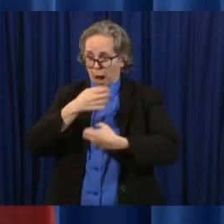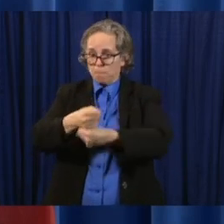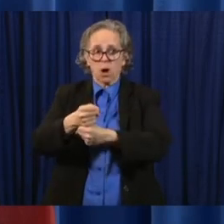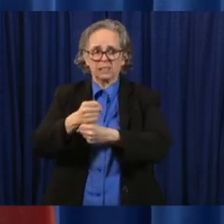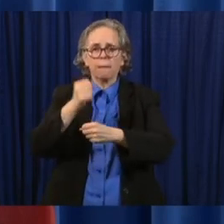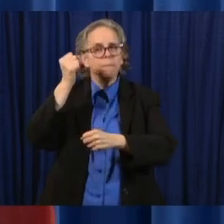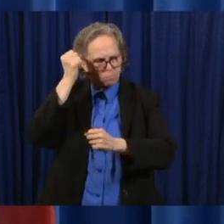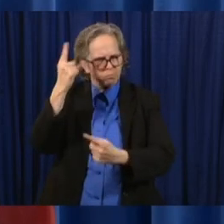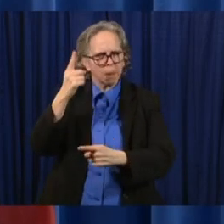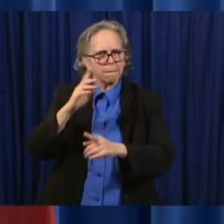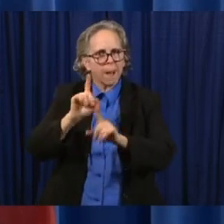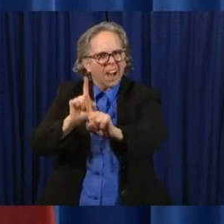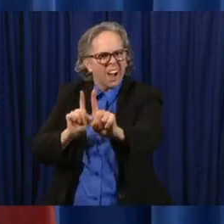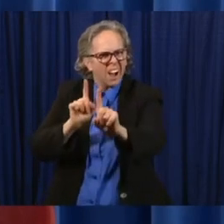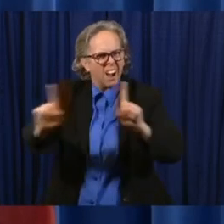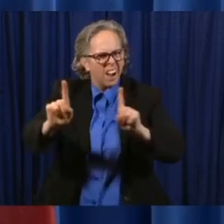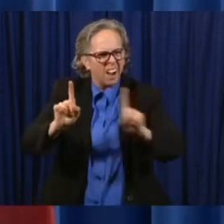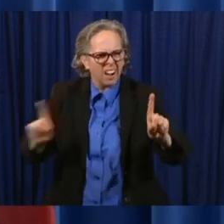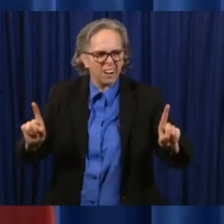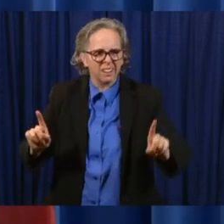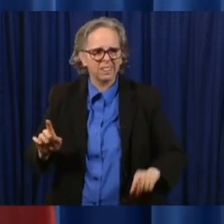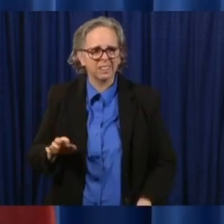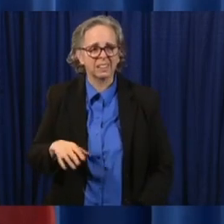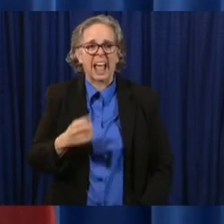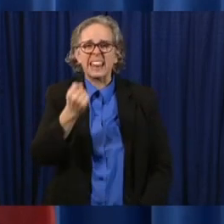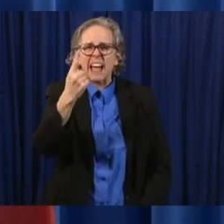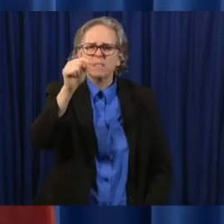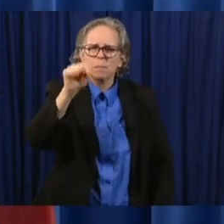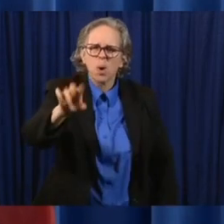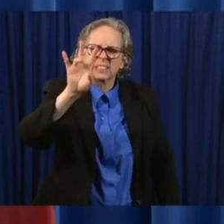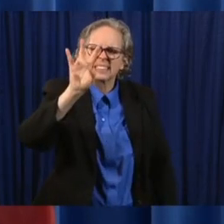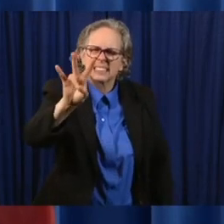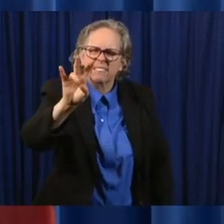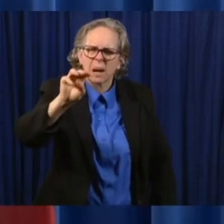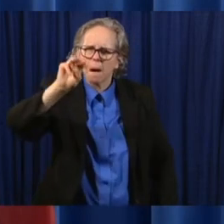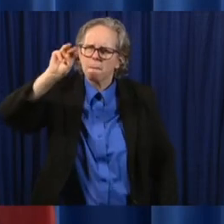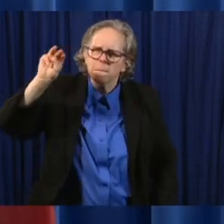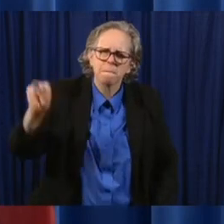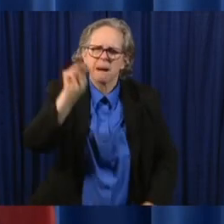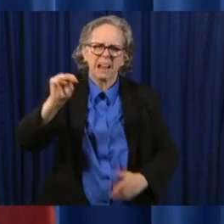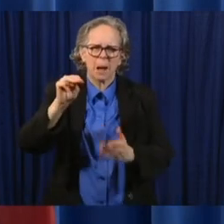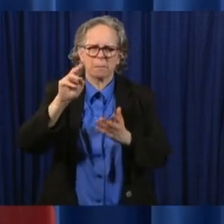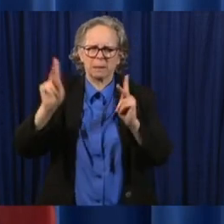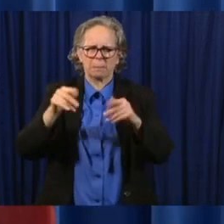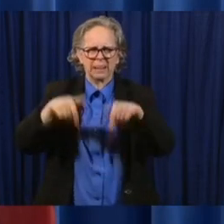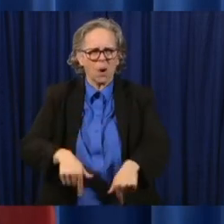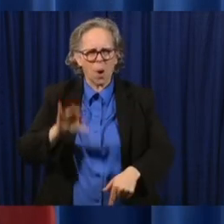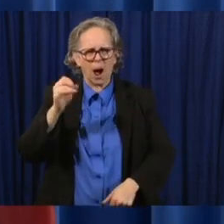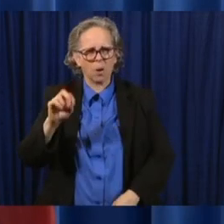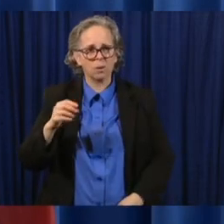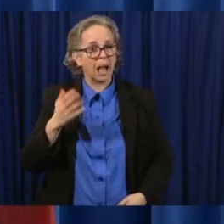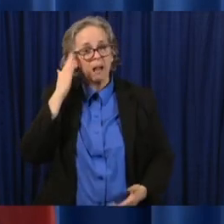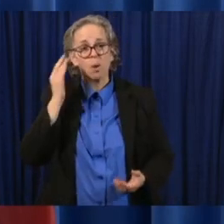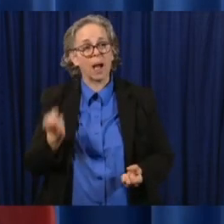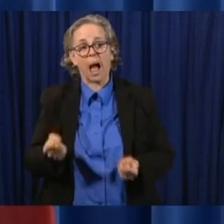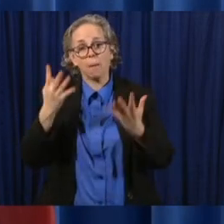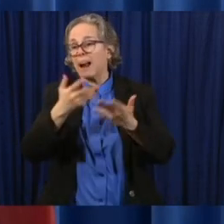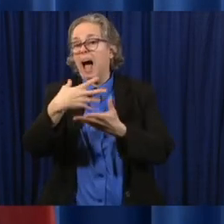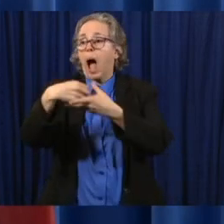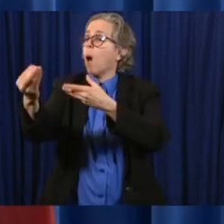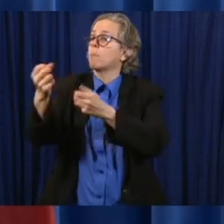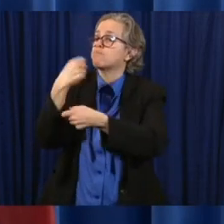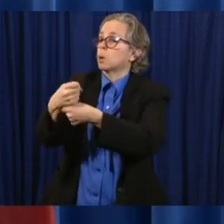We have 11.7 million people in the state of Ohio. I have no idea how many are up there today protesting, but they have every